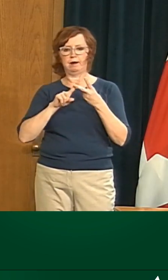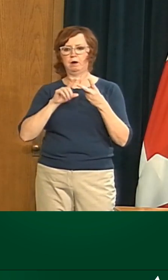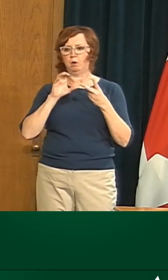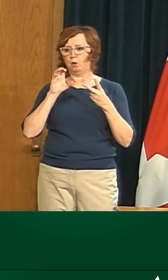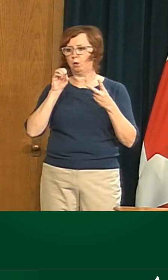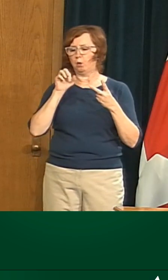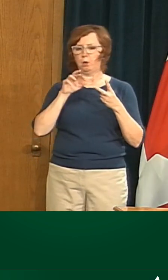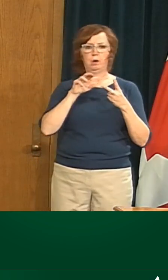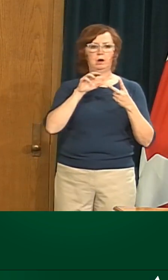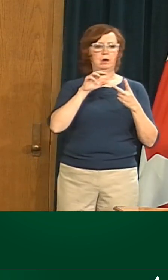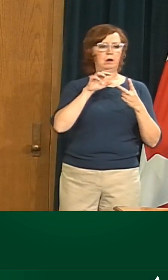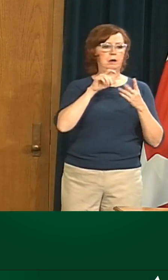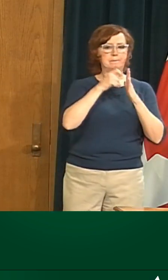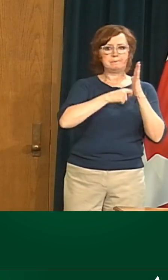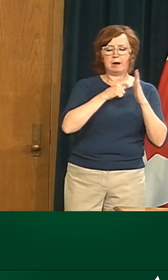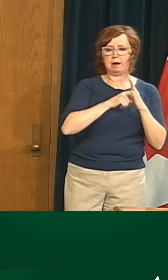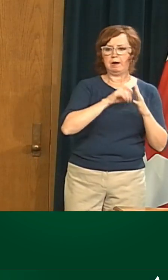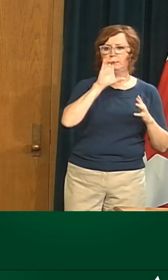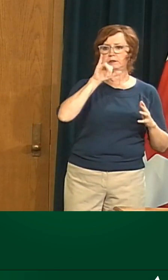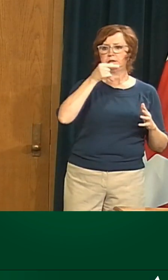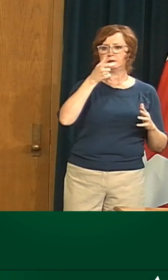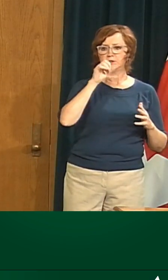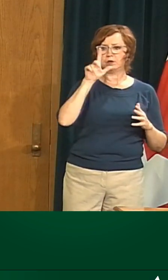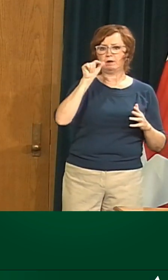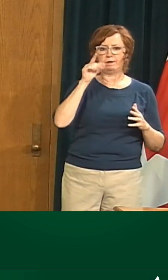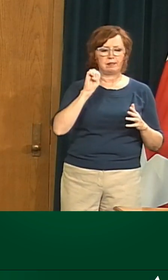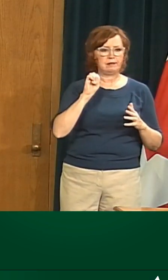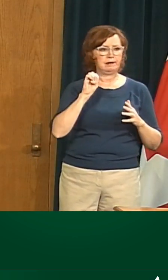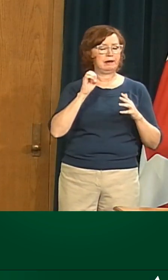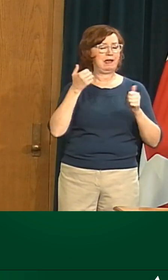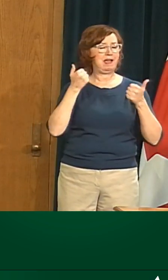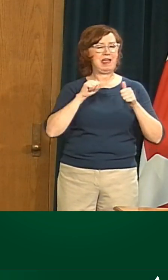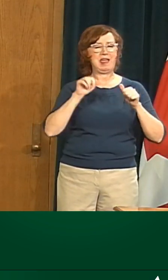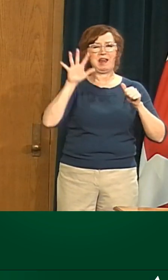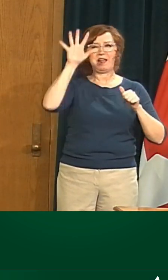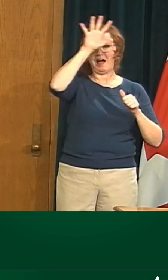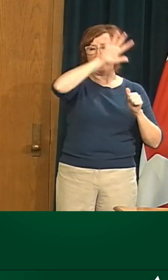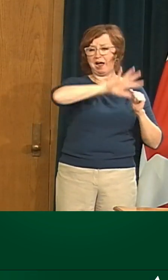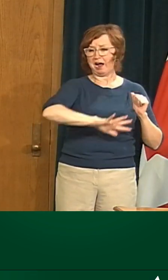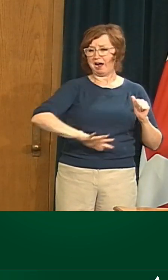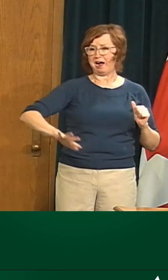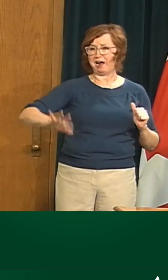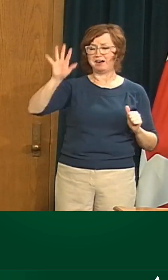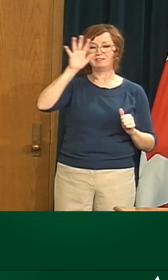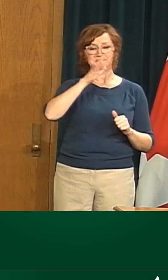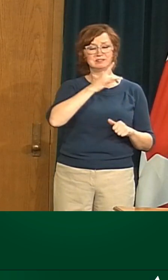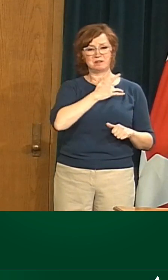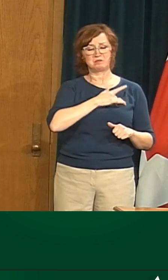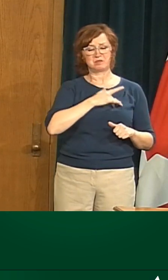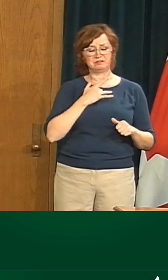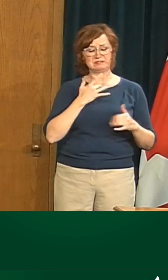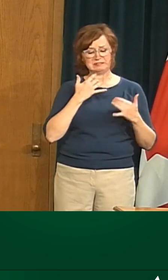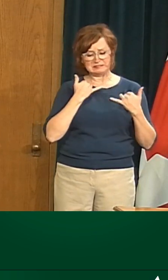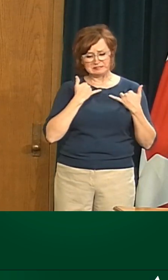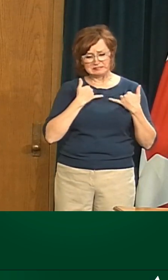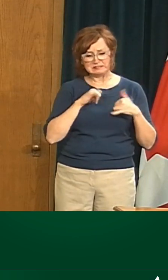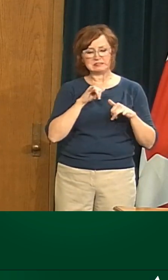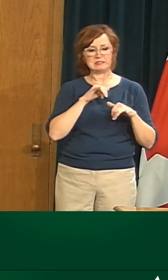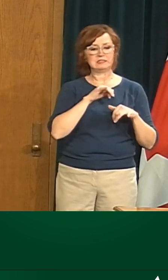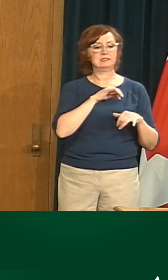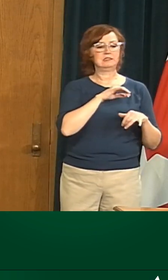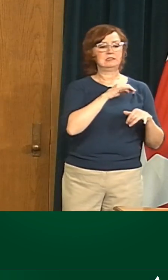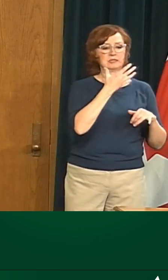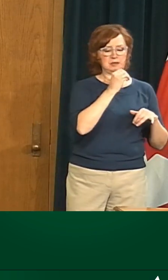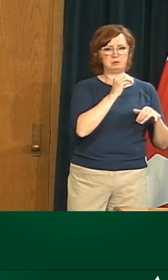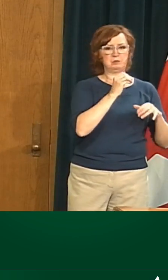have are even able to have this conversation today, I would say, is because of all of those efforts collectively of all people across the province. Do you have a